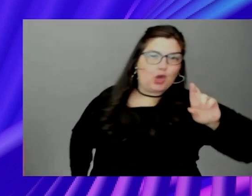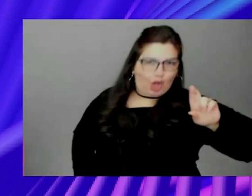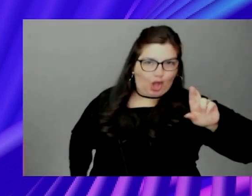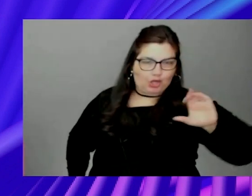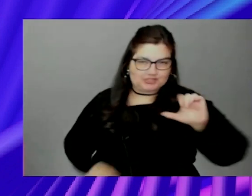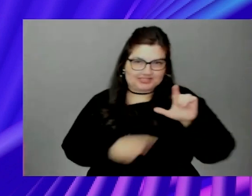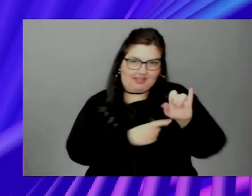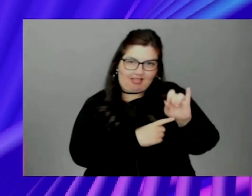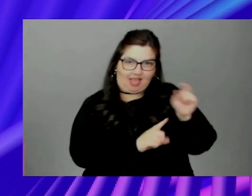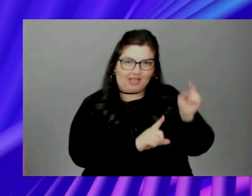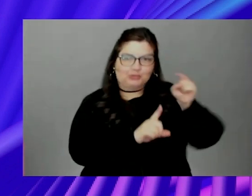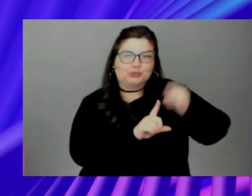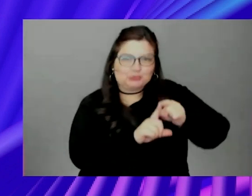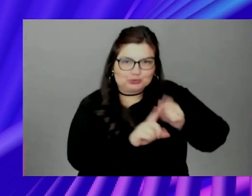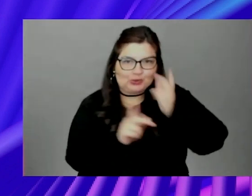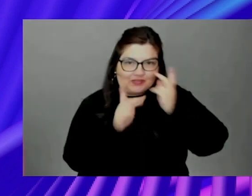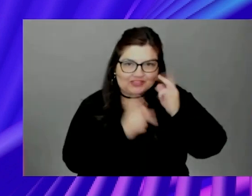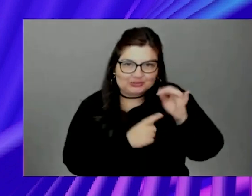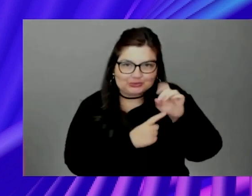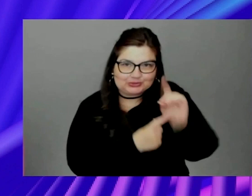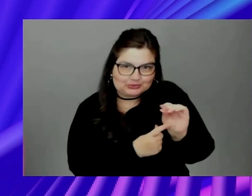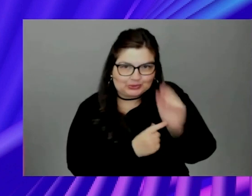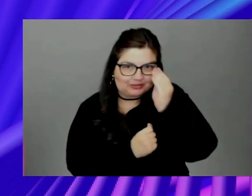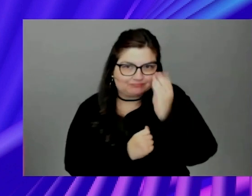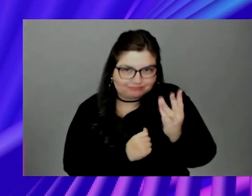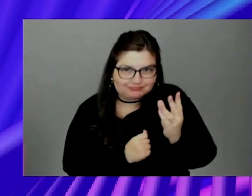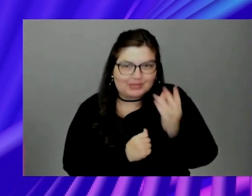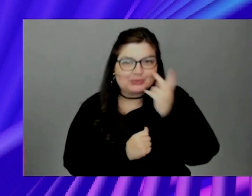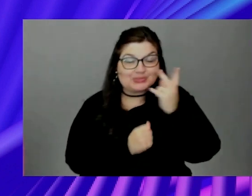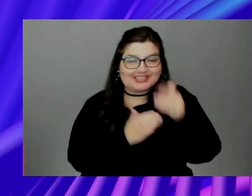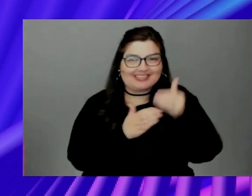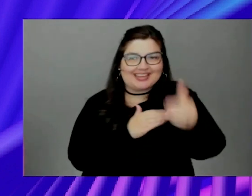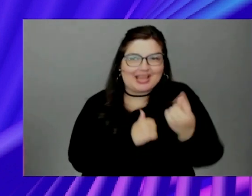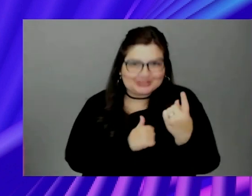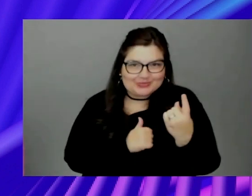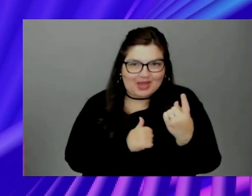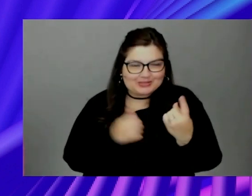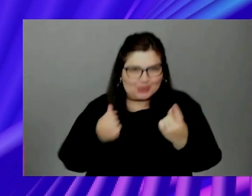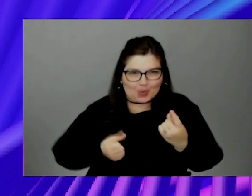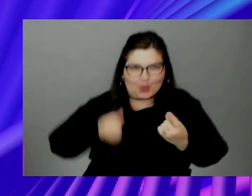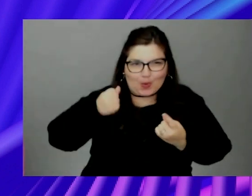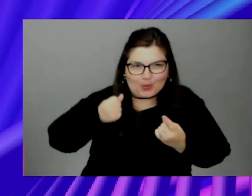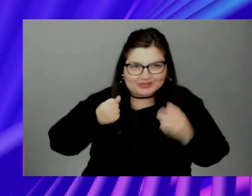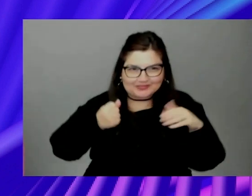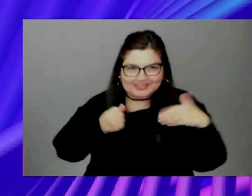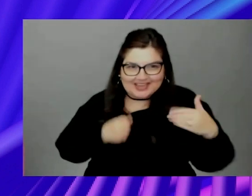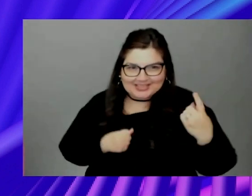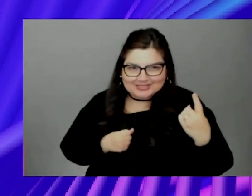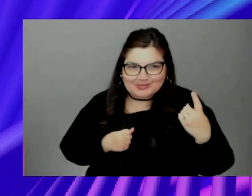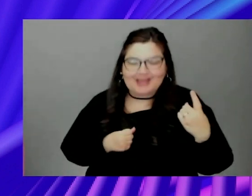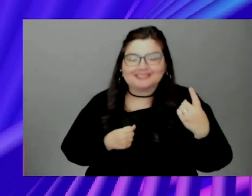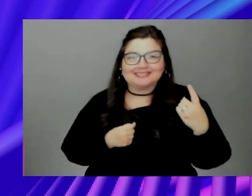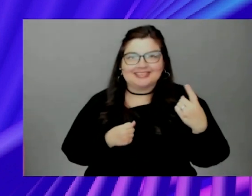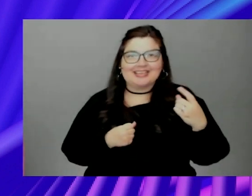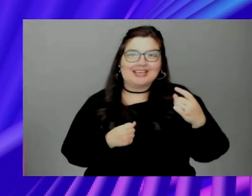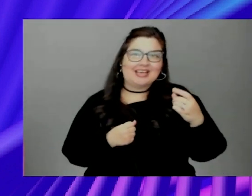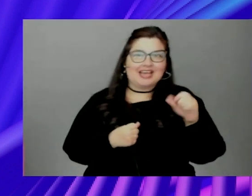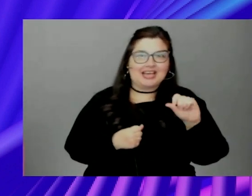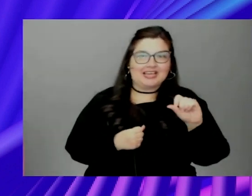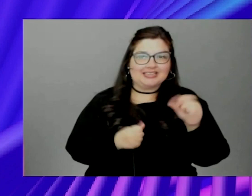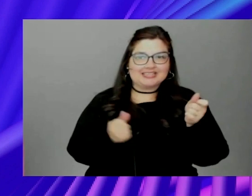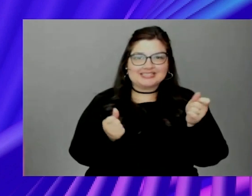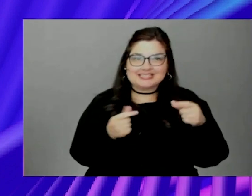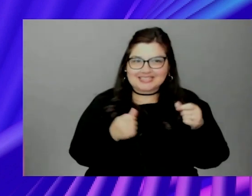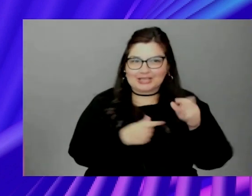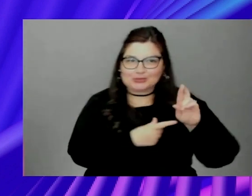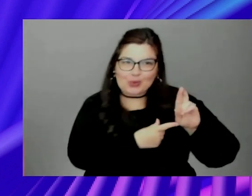Studio to do that communication that we'll see in the next one. So hold on to the next talk to see. Hold on to that thought. Signal R that's being used for more than just